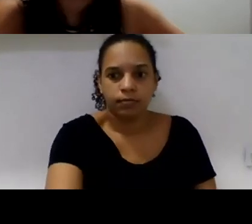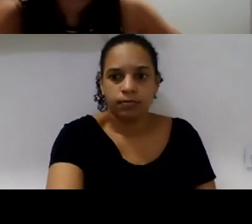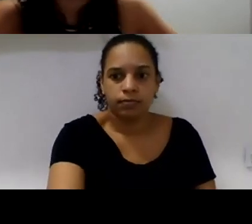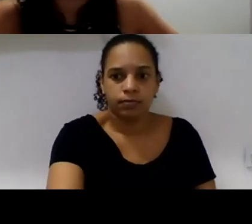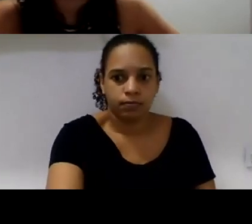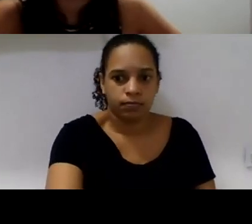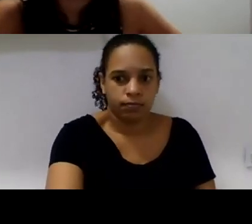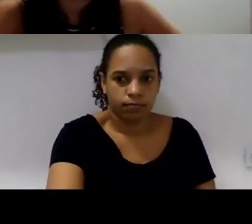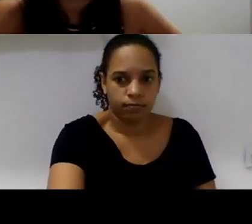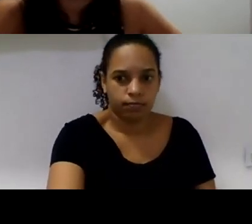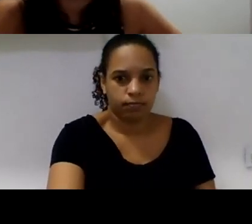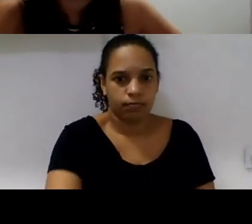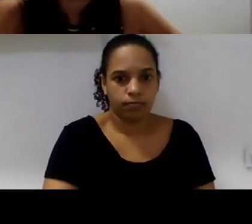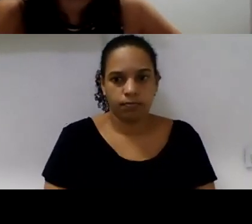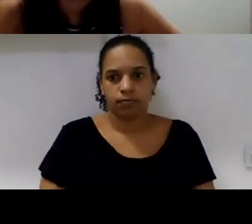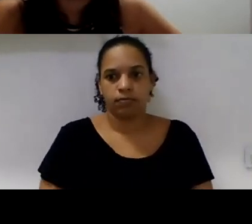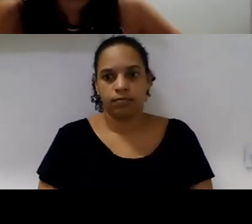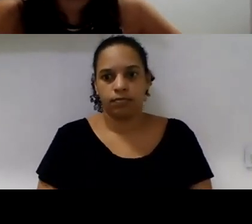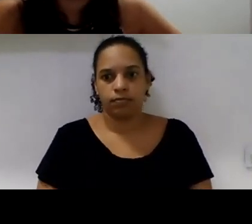ethos of inclusion.